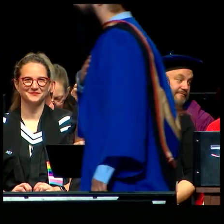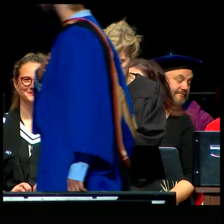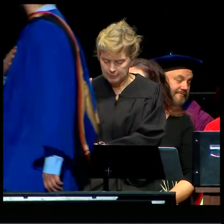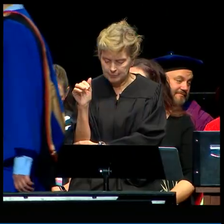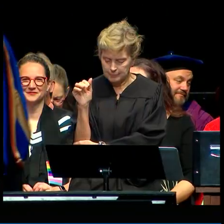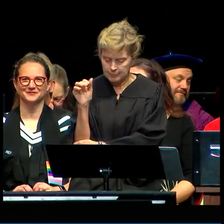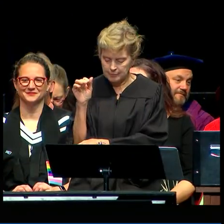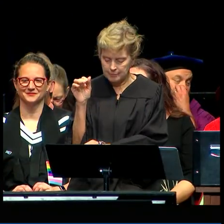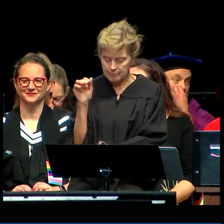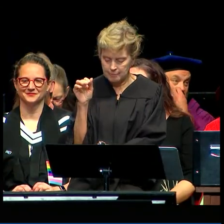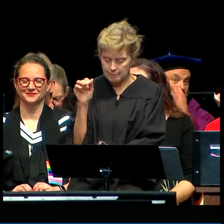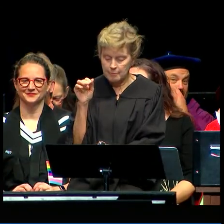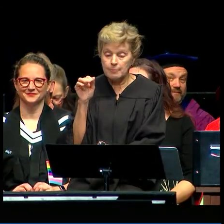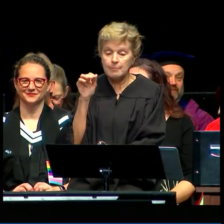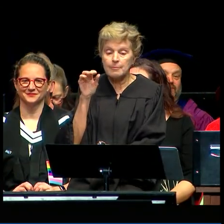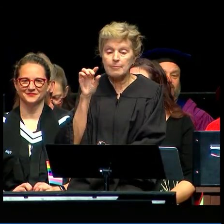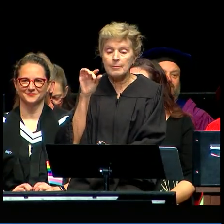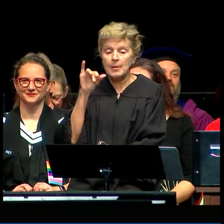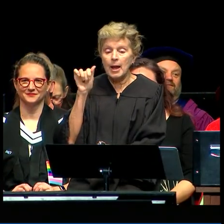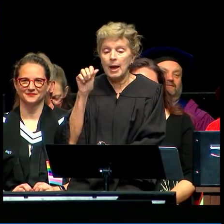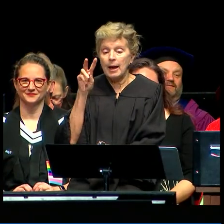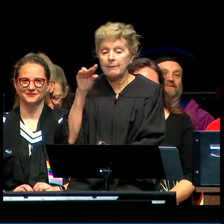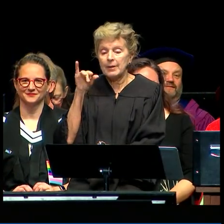Avijit Jont.